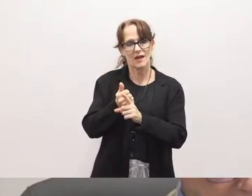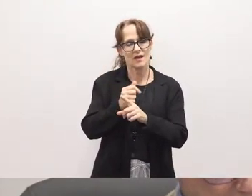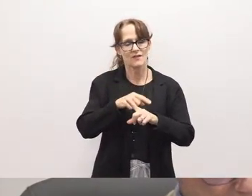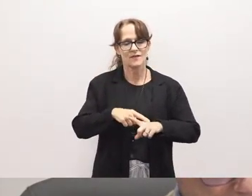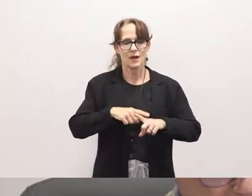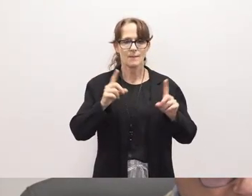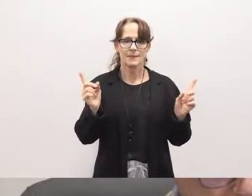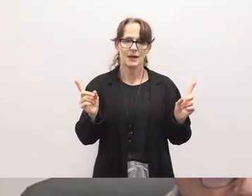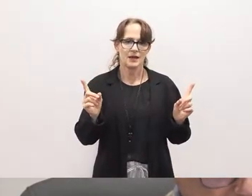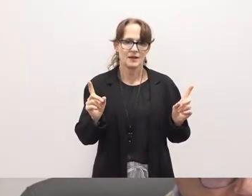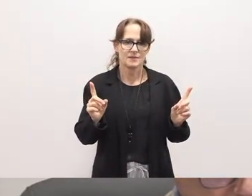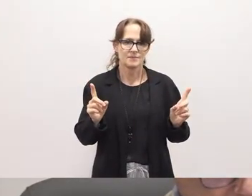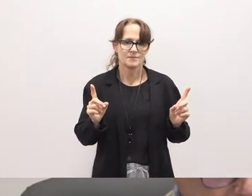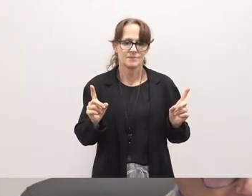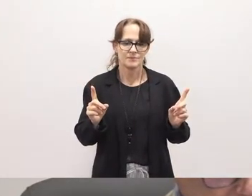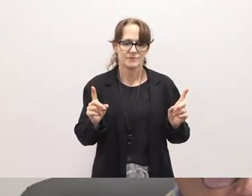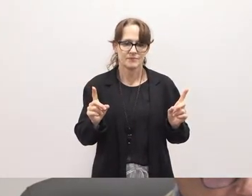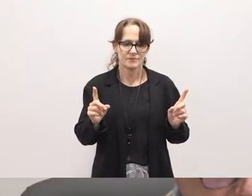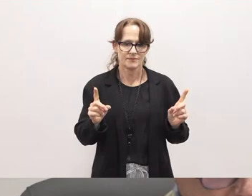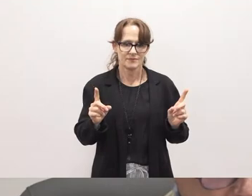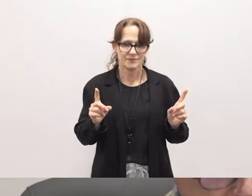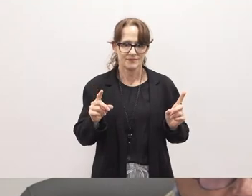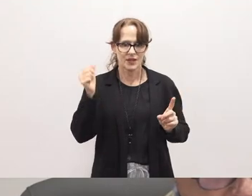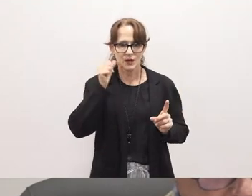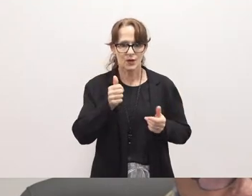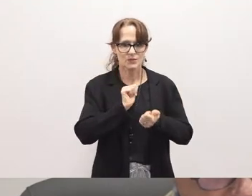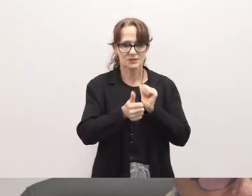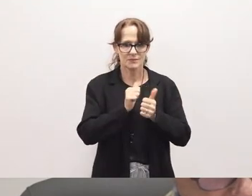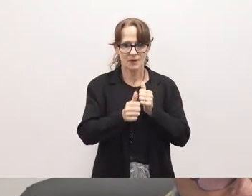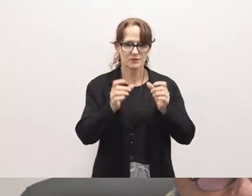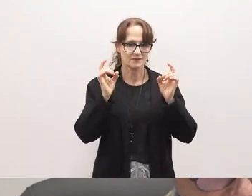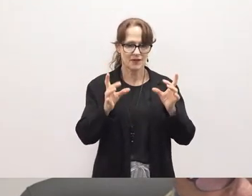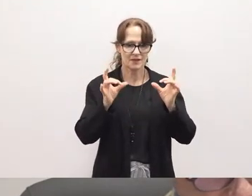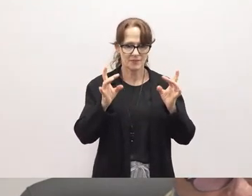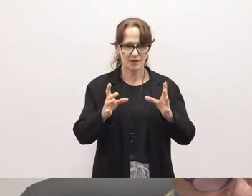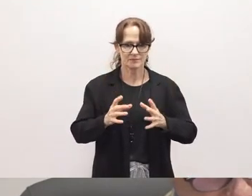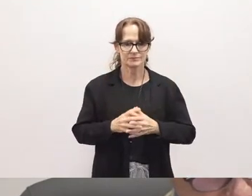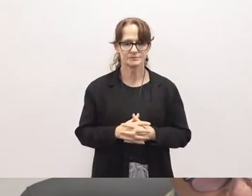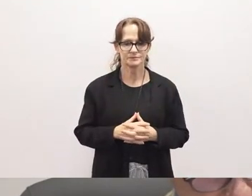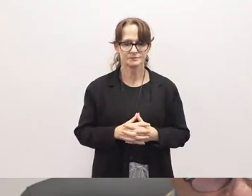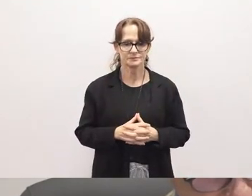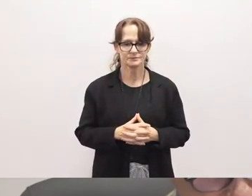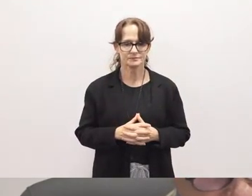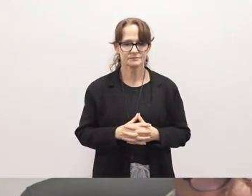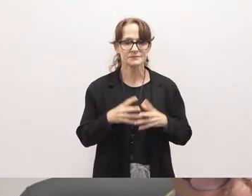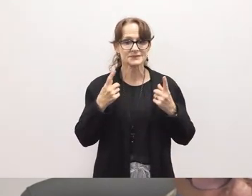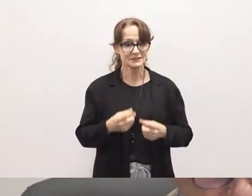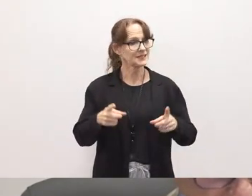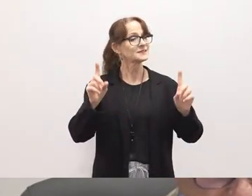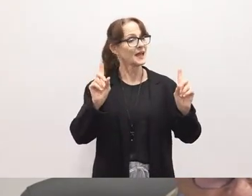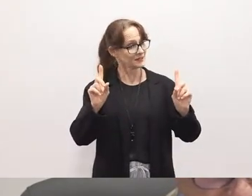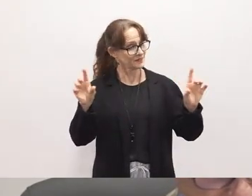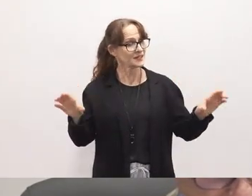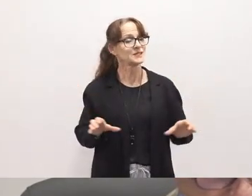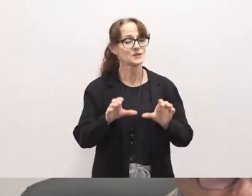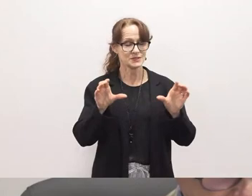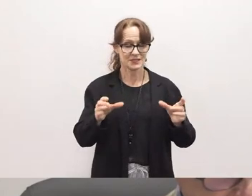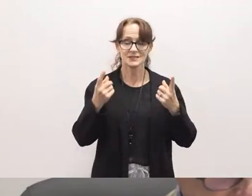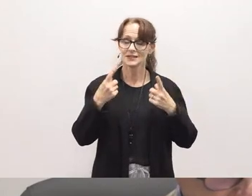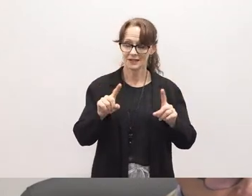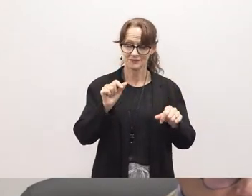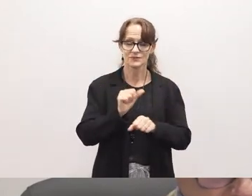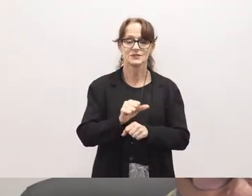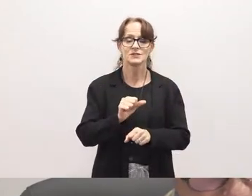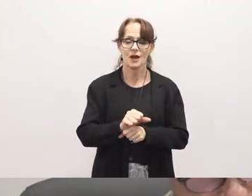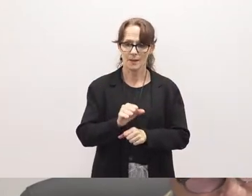for girls sports, volleyball, very successfully, I might add. You were very successful in